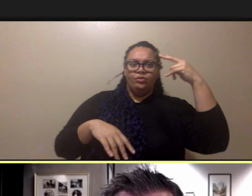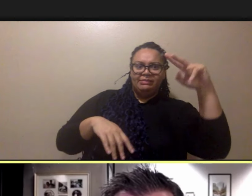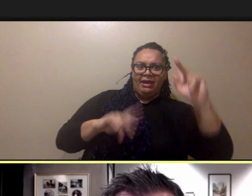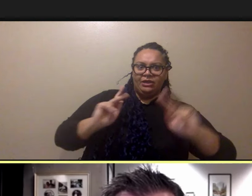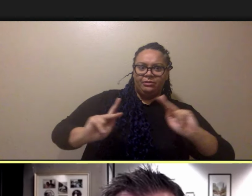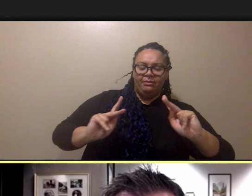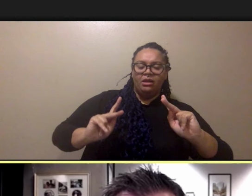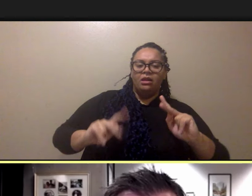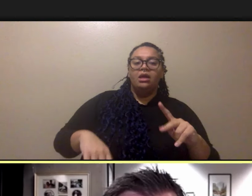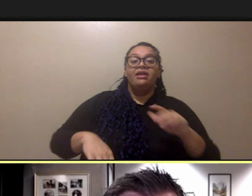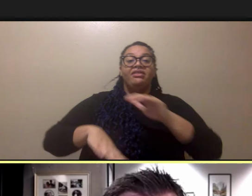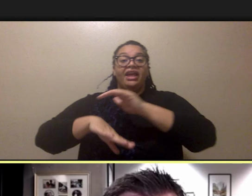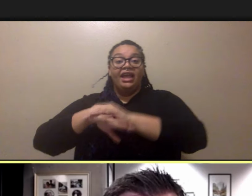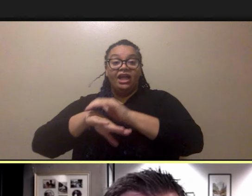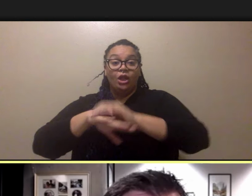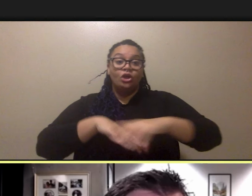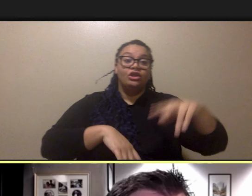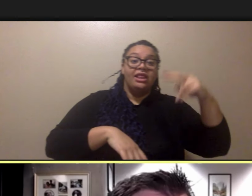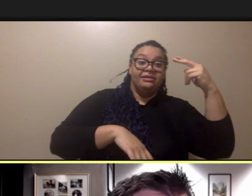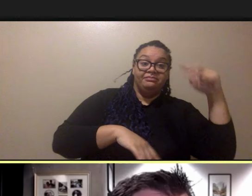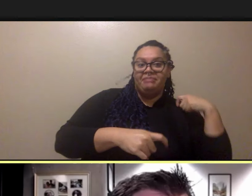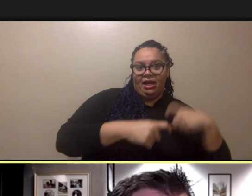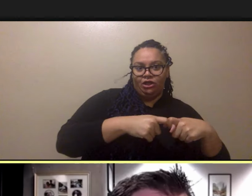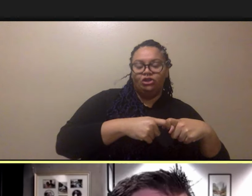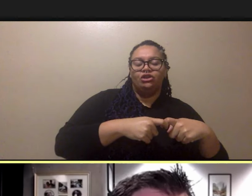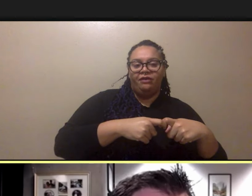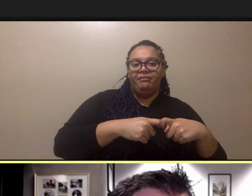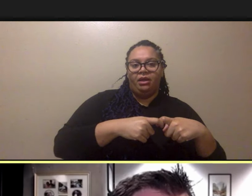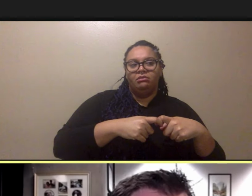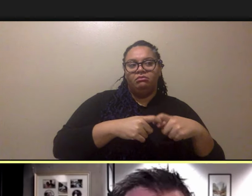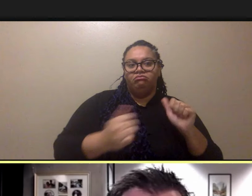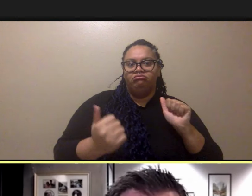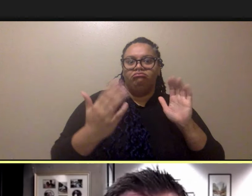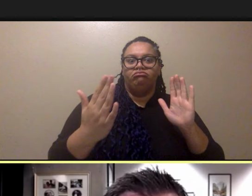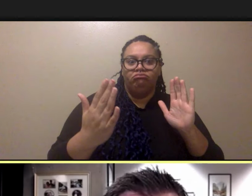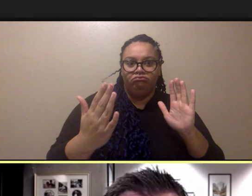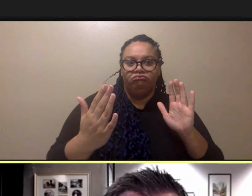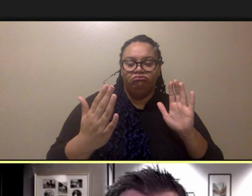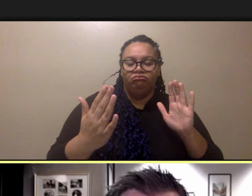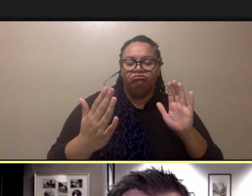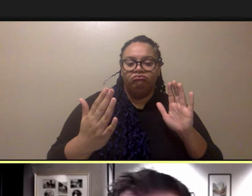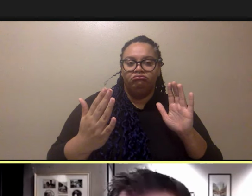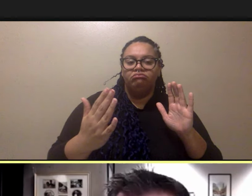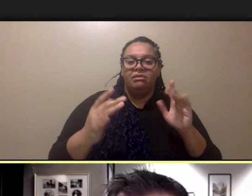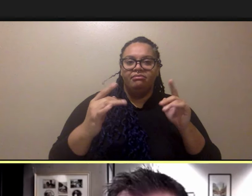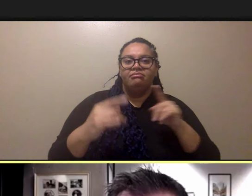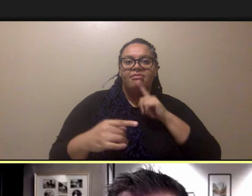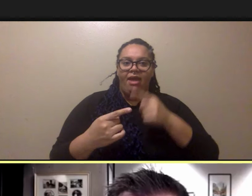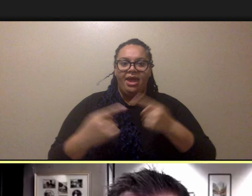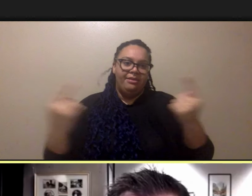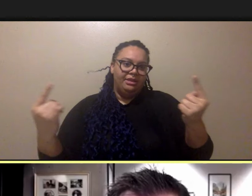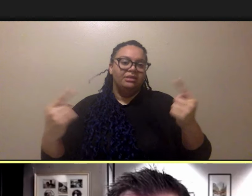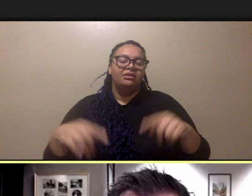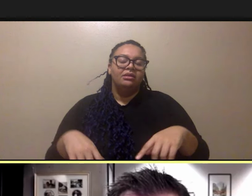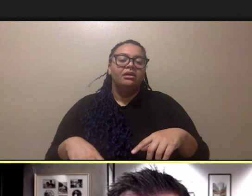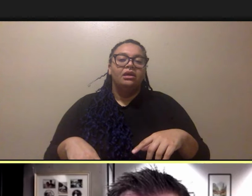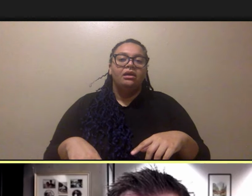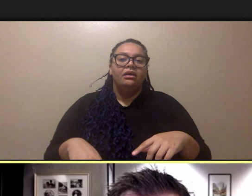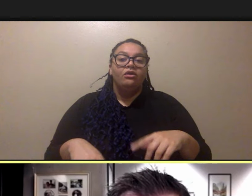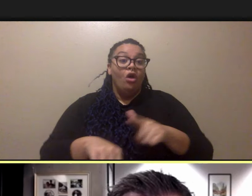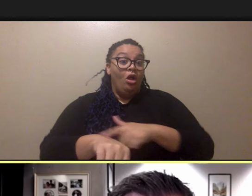The English and Spanish had been rivals for a long time, and the English thought they were fundamentally better people, especially after